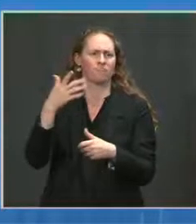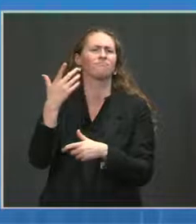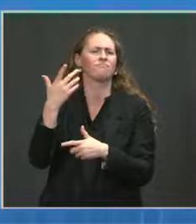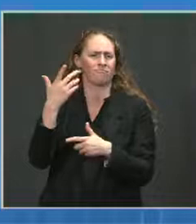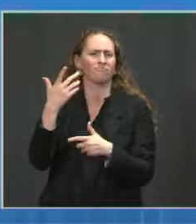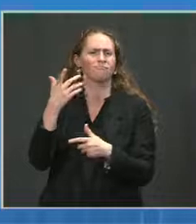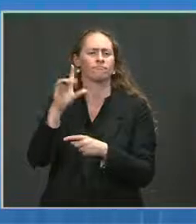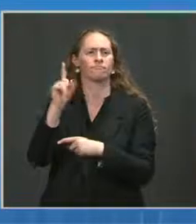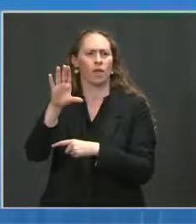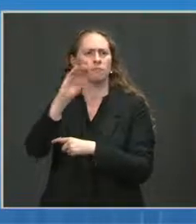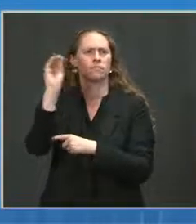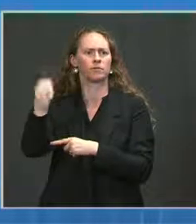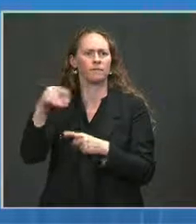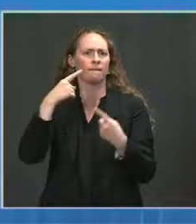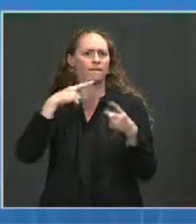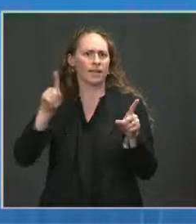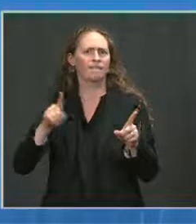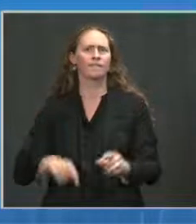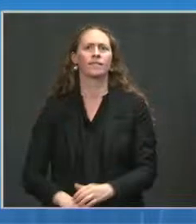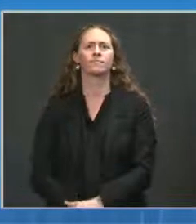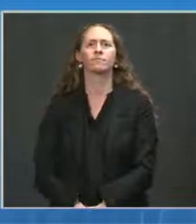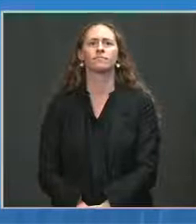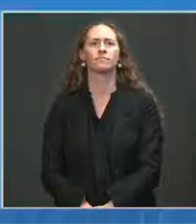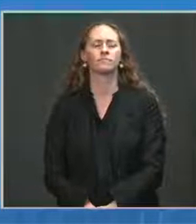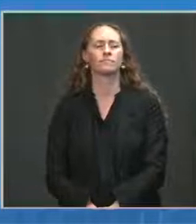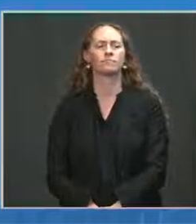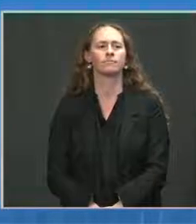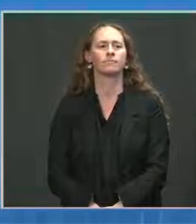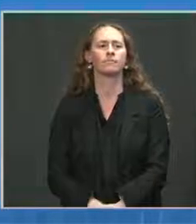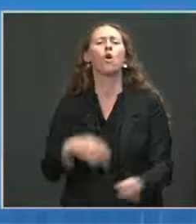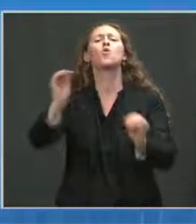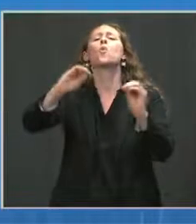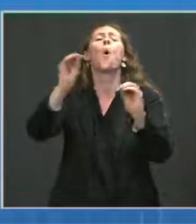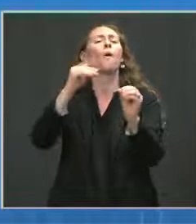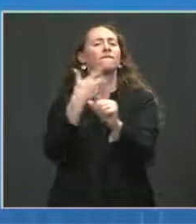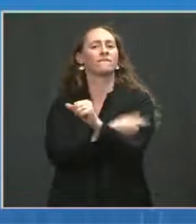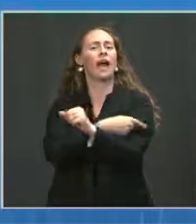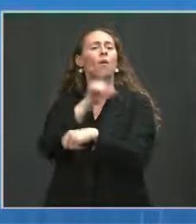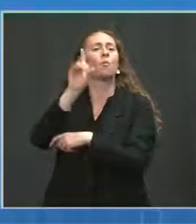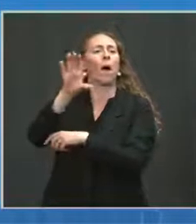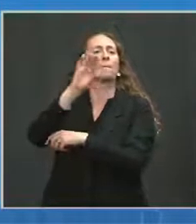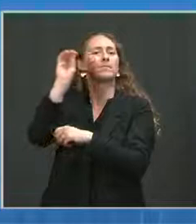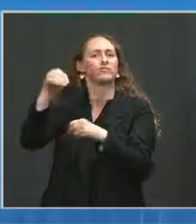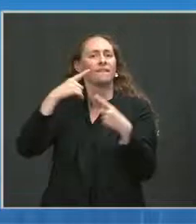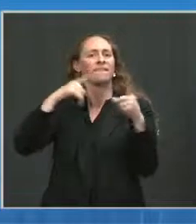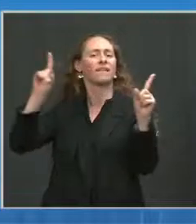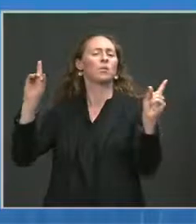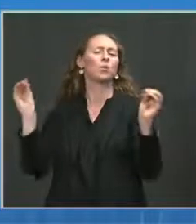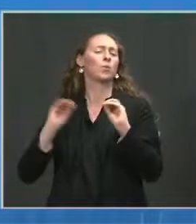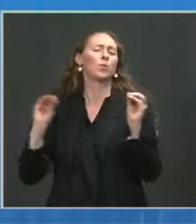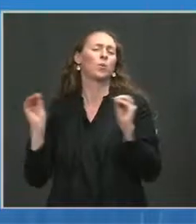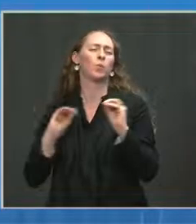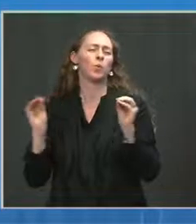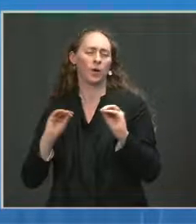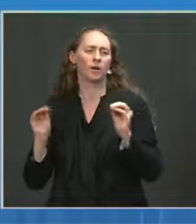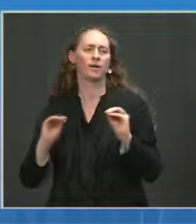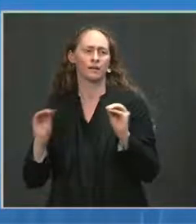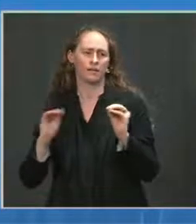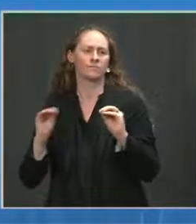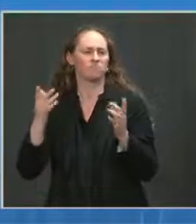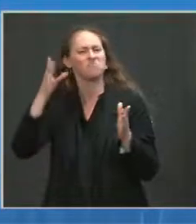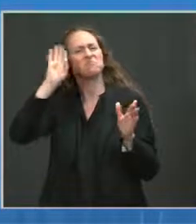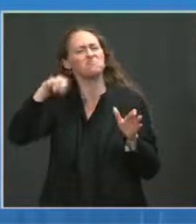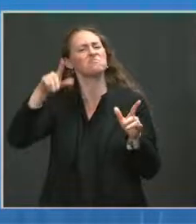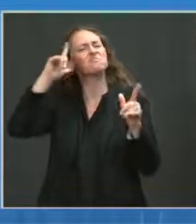And so you can expect breakthrough infections. So even with a high vaccine